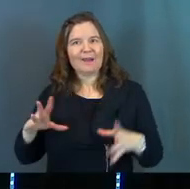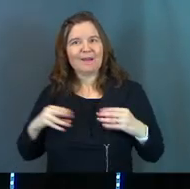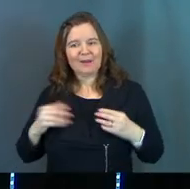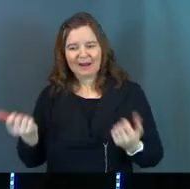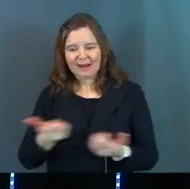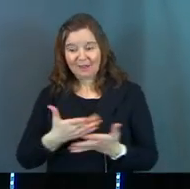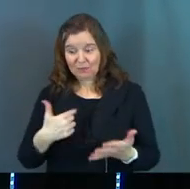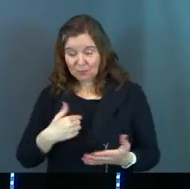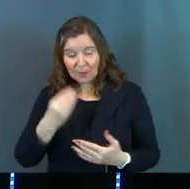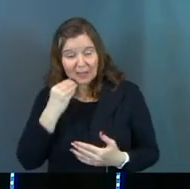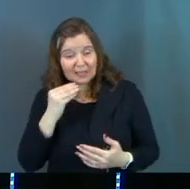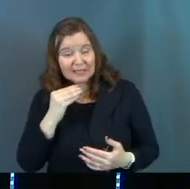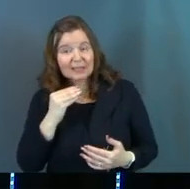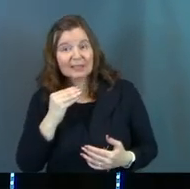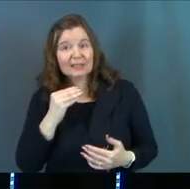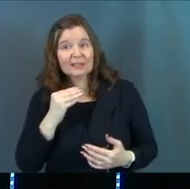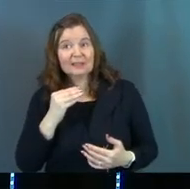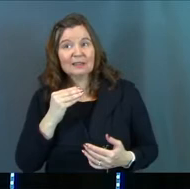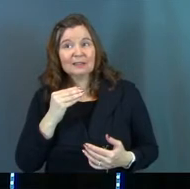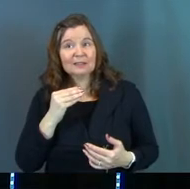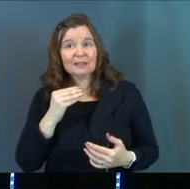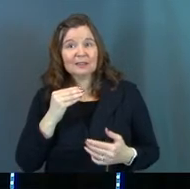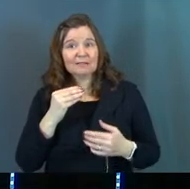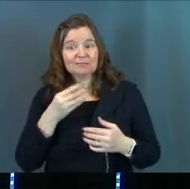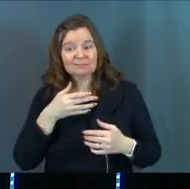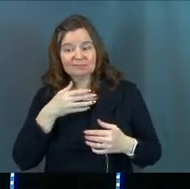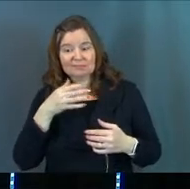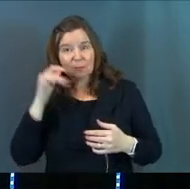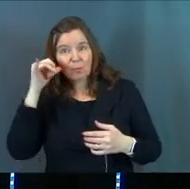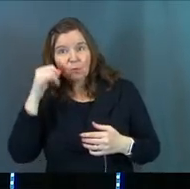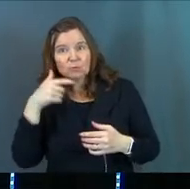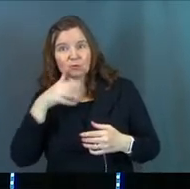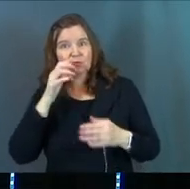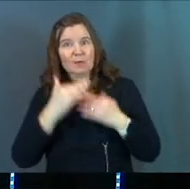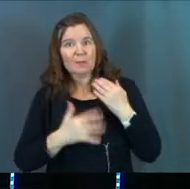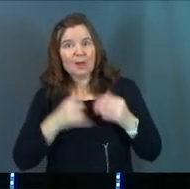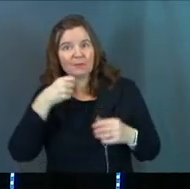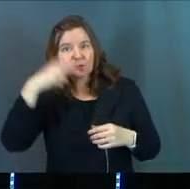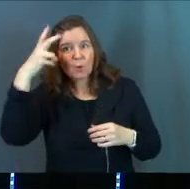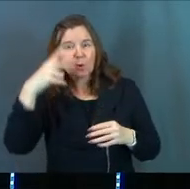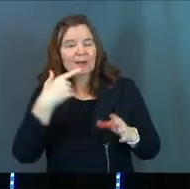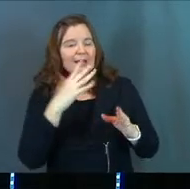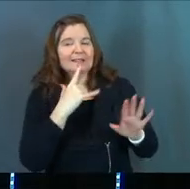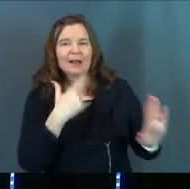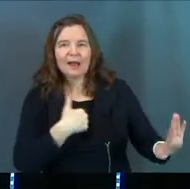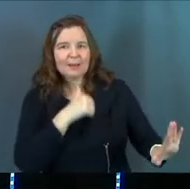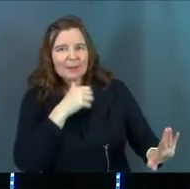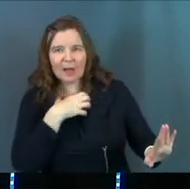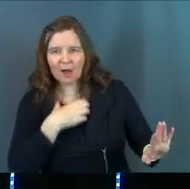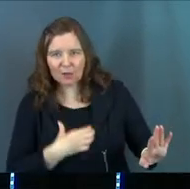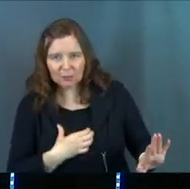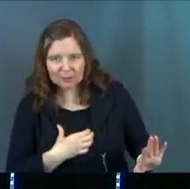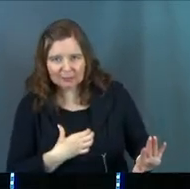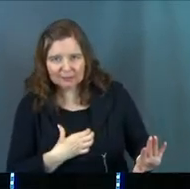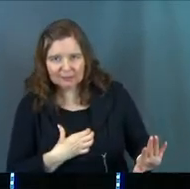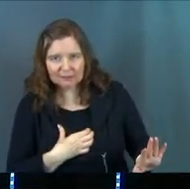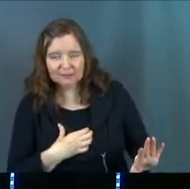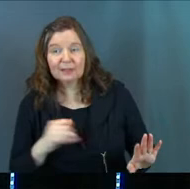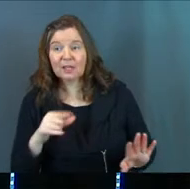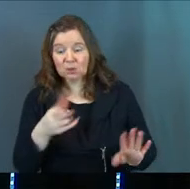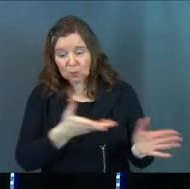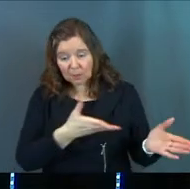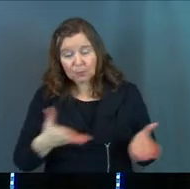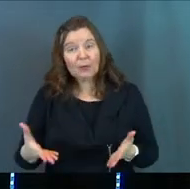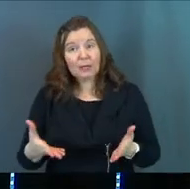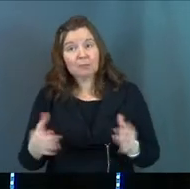it. Do I eat the flesh of bulls or drink the blood of goats? God's saying, hey, I'm not hungry. Like,